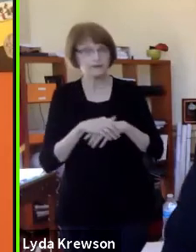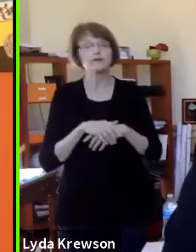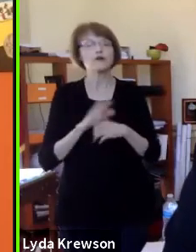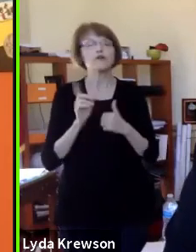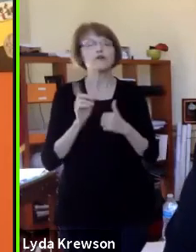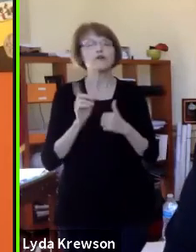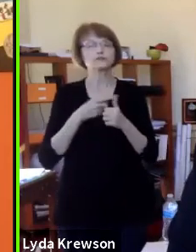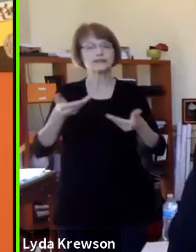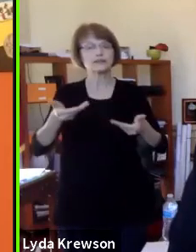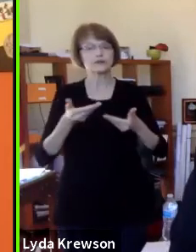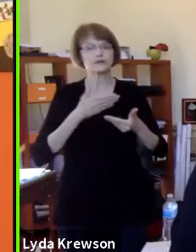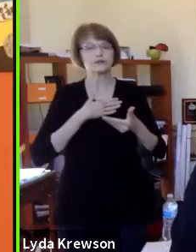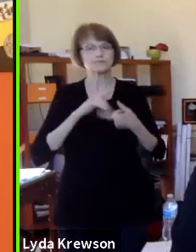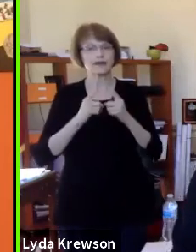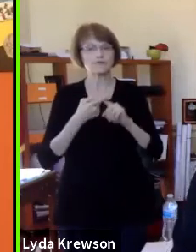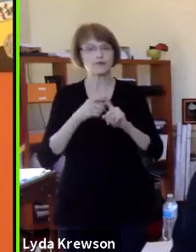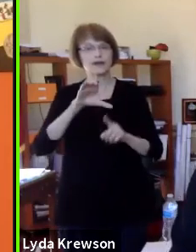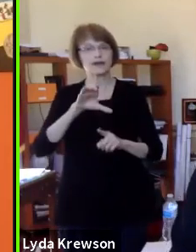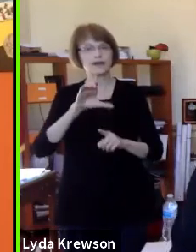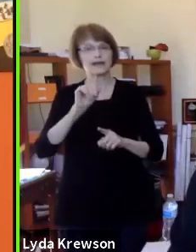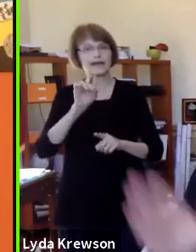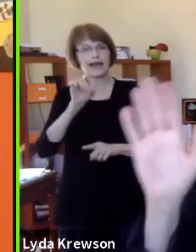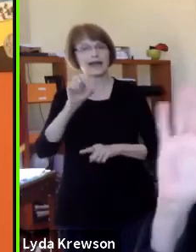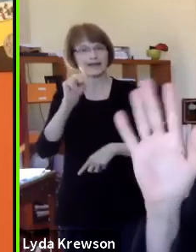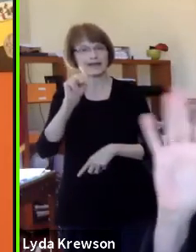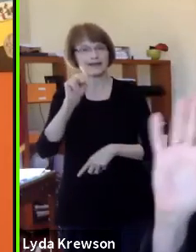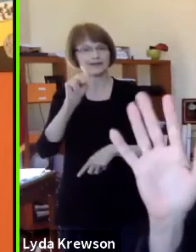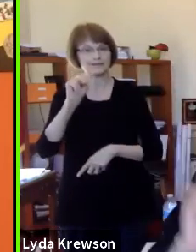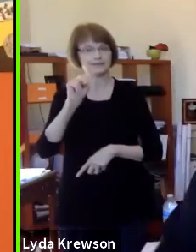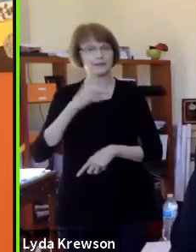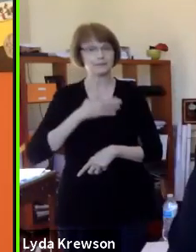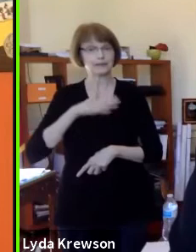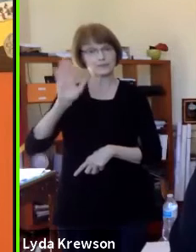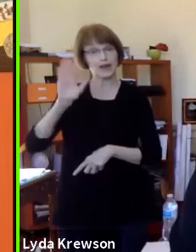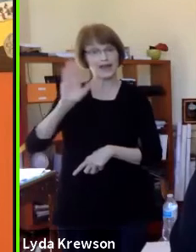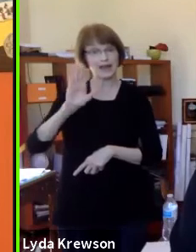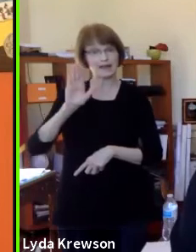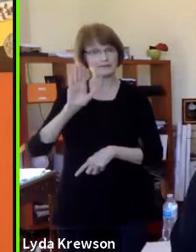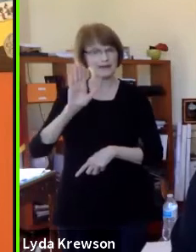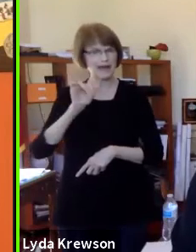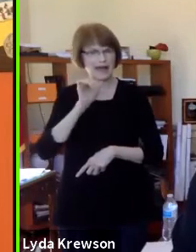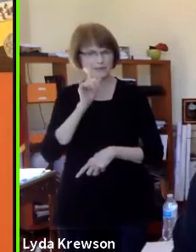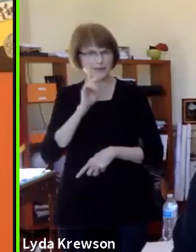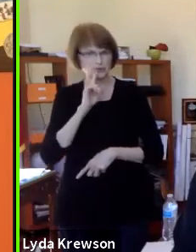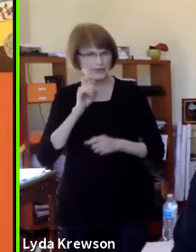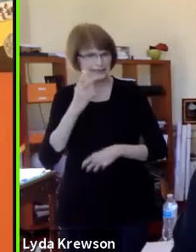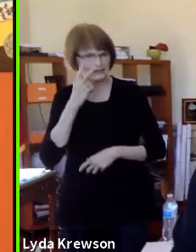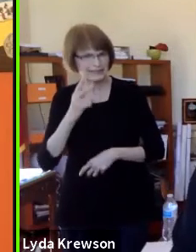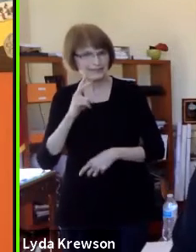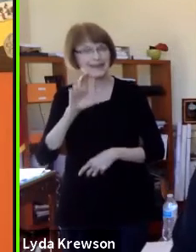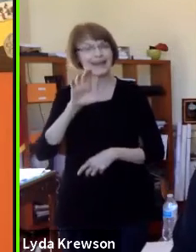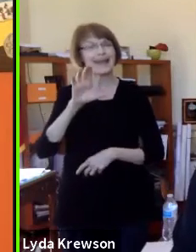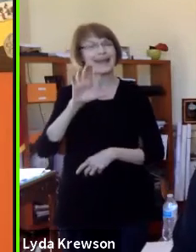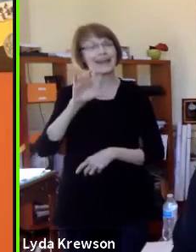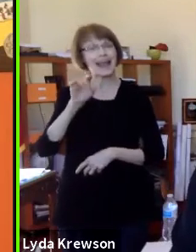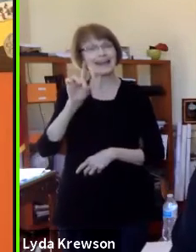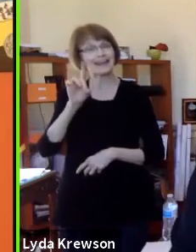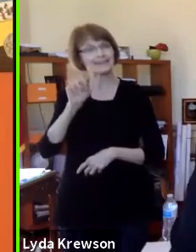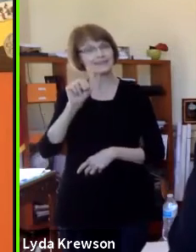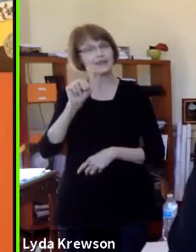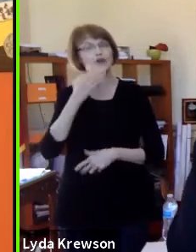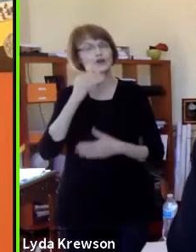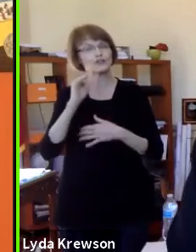One, I want to introduce my friend Kayden. Kayden, give everybody a wave. I don't know if they can see us or not. Yeah, good job, Kayden. Awesome.